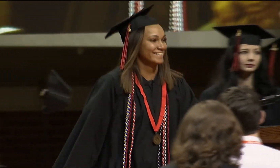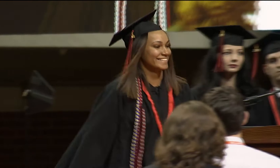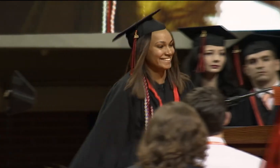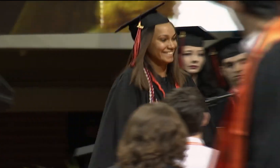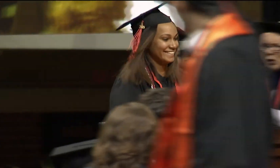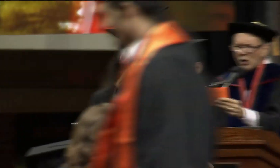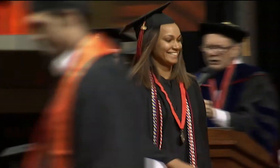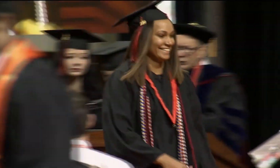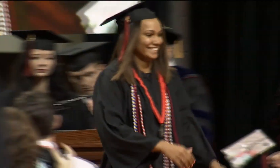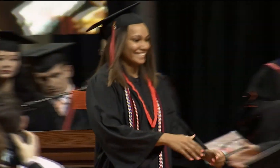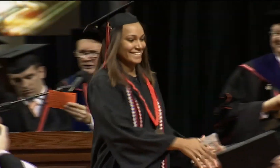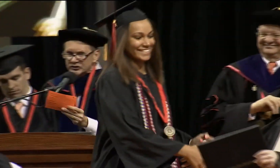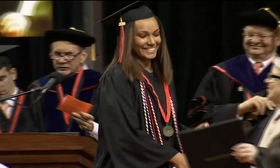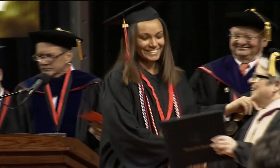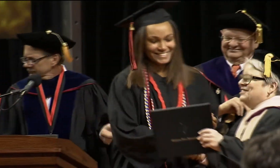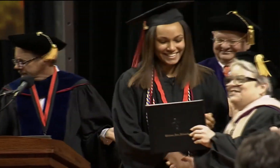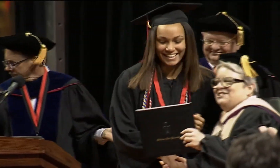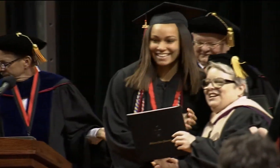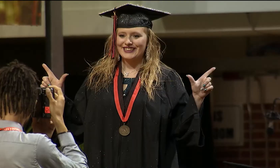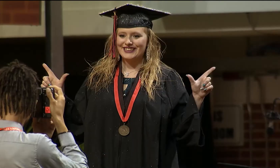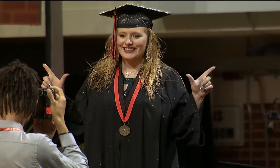Haley Nicole Grant.